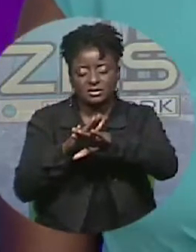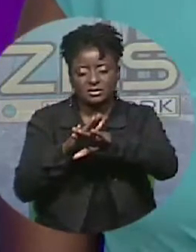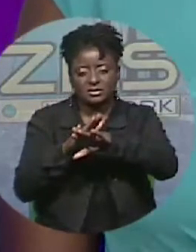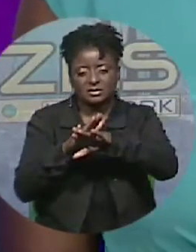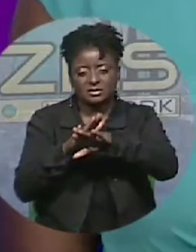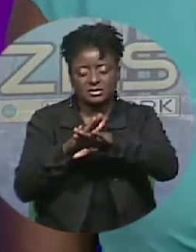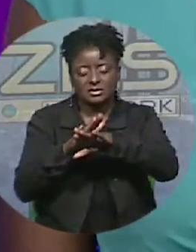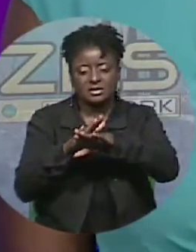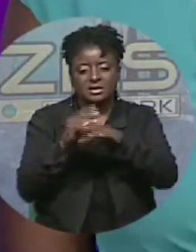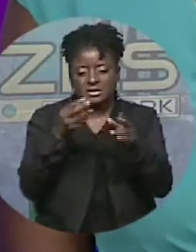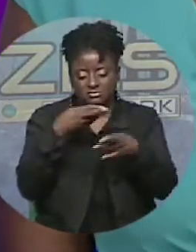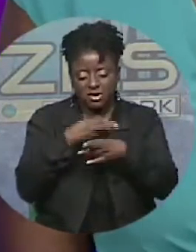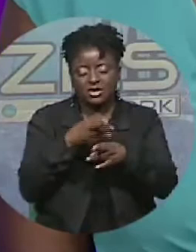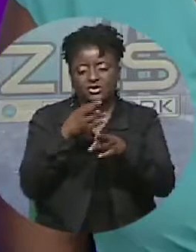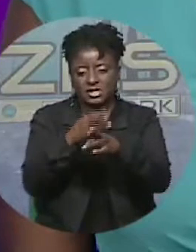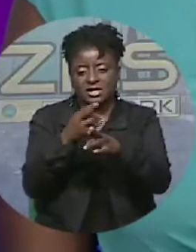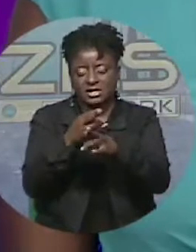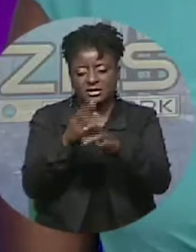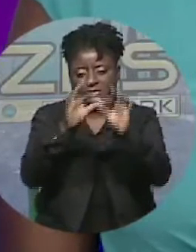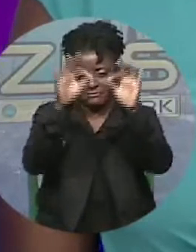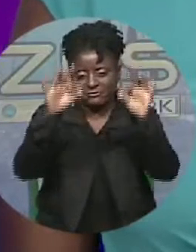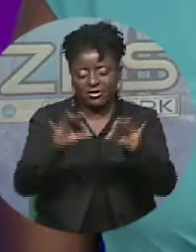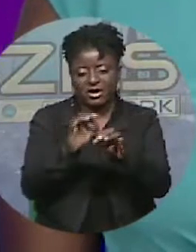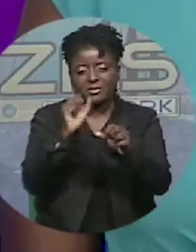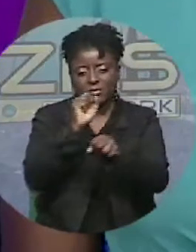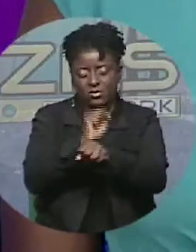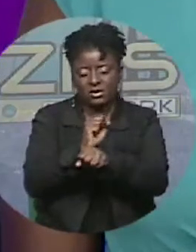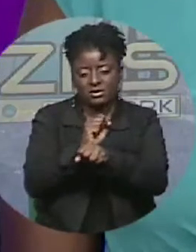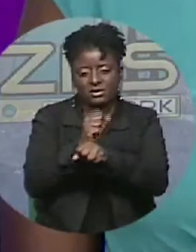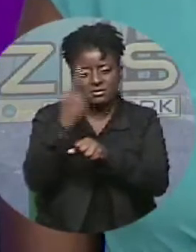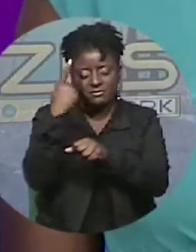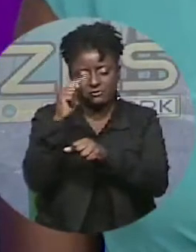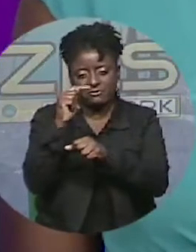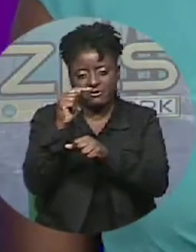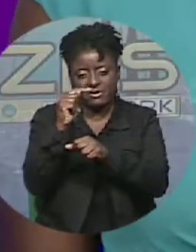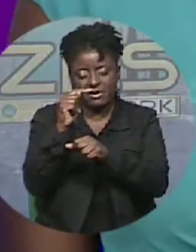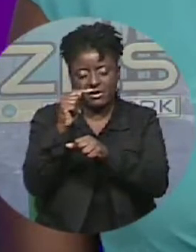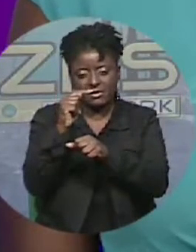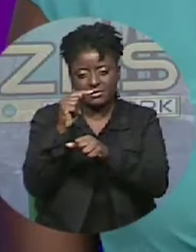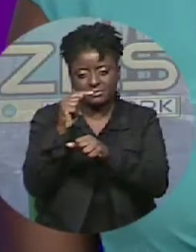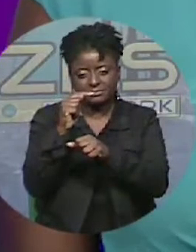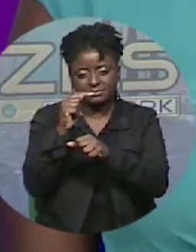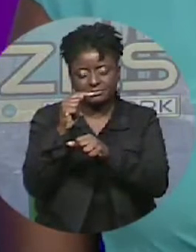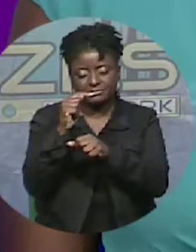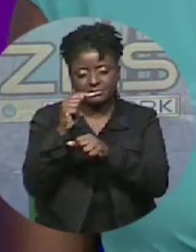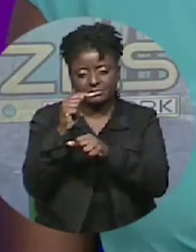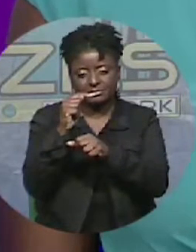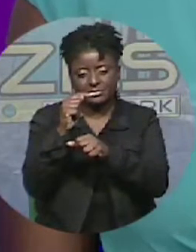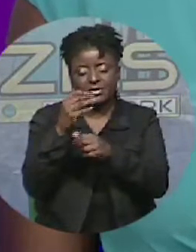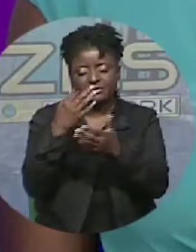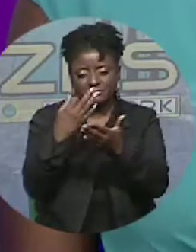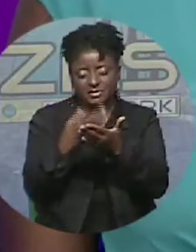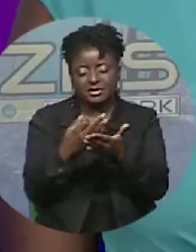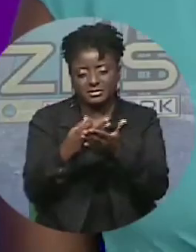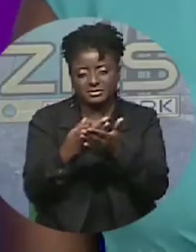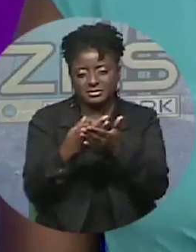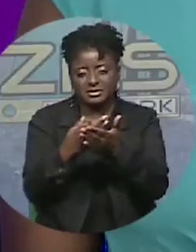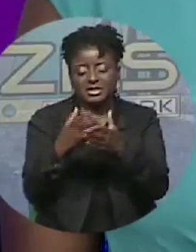bank. In moving the bill, Minister of State for Finance Michael Halkidis urged more Bahamians to form cooperatives to